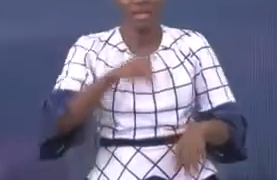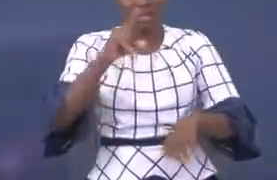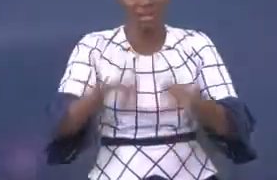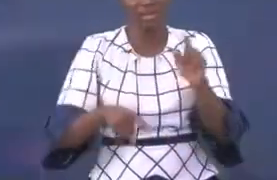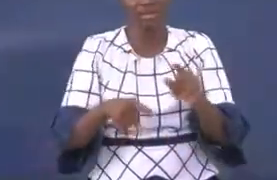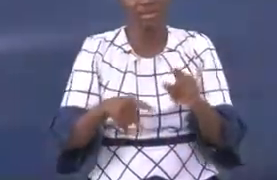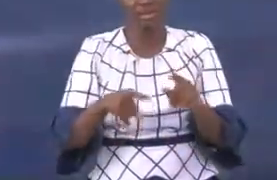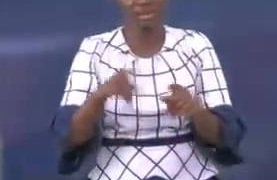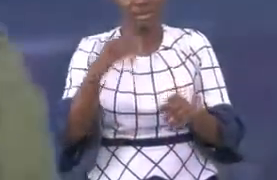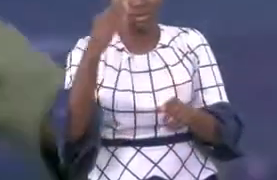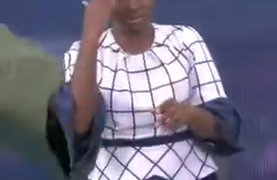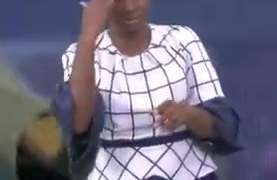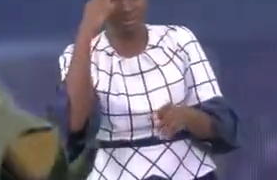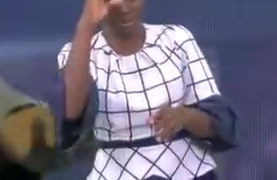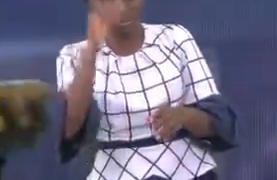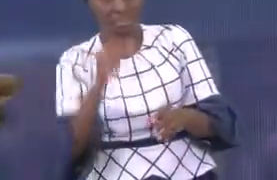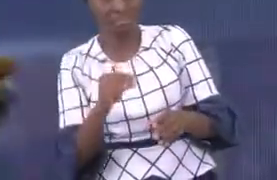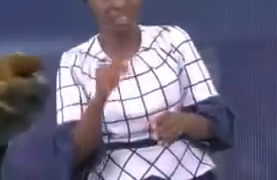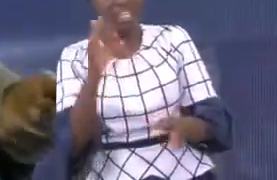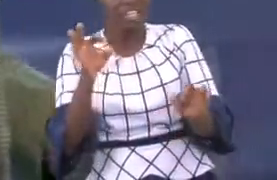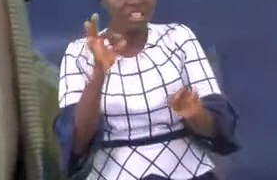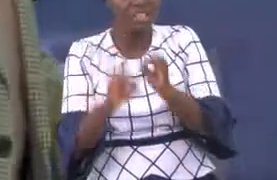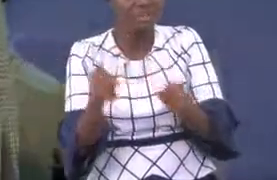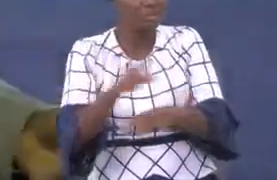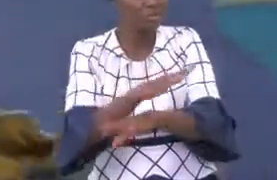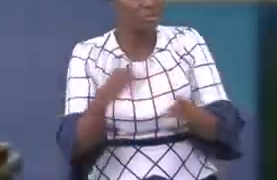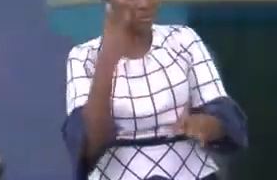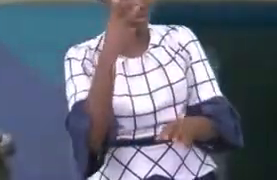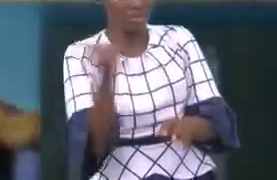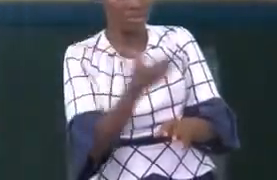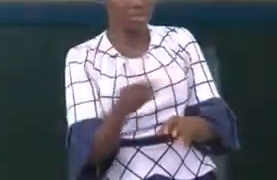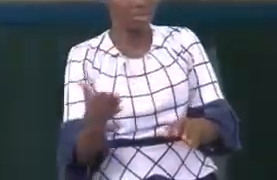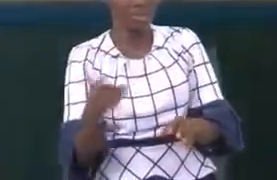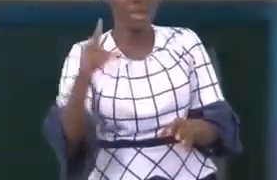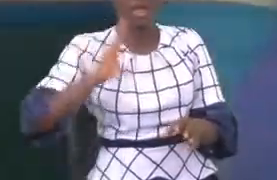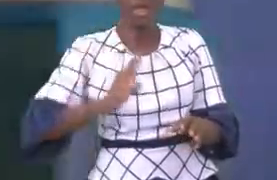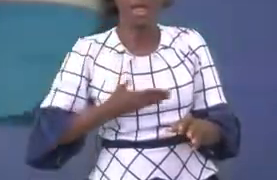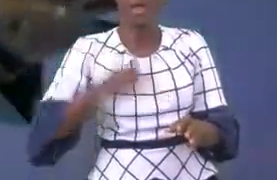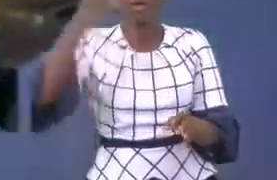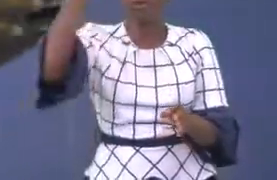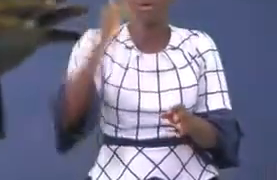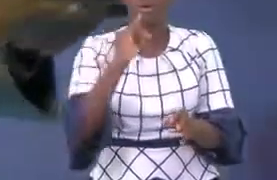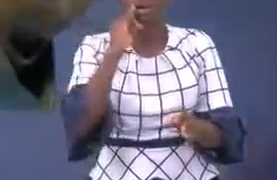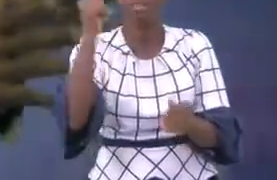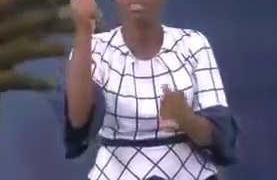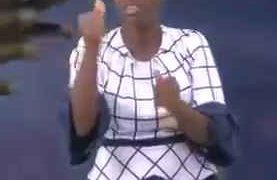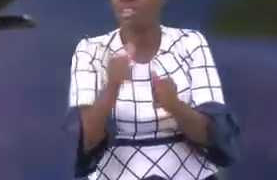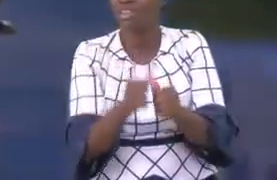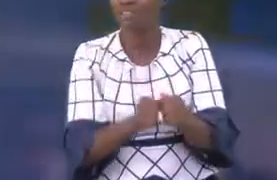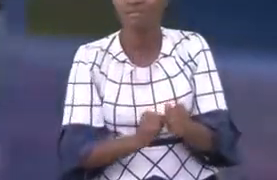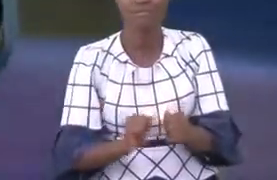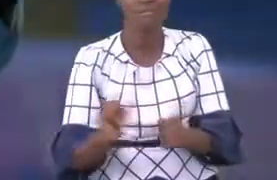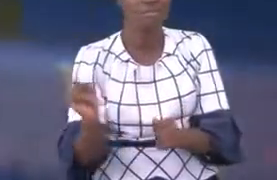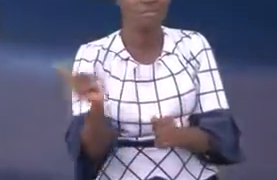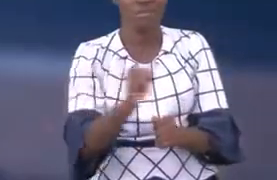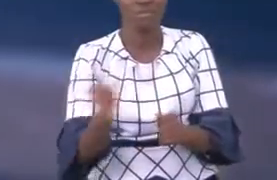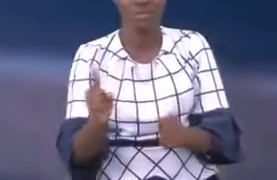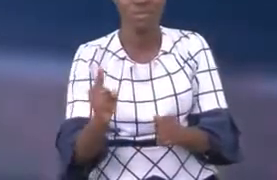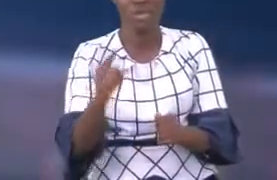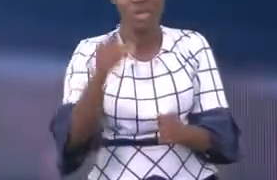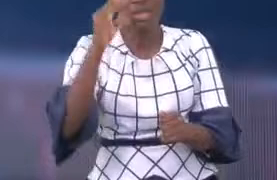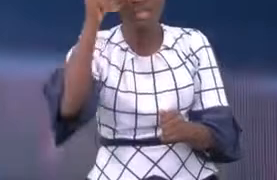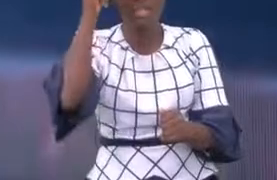anything, our God is everywhere. He's omnipotent, he's omnipresent, and he's omniscient. He